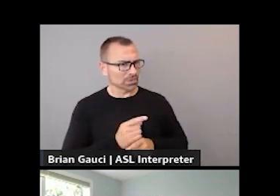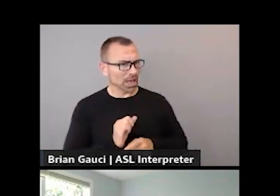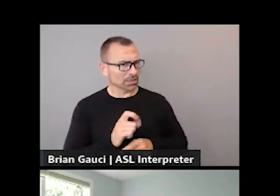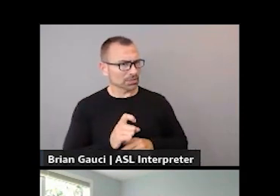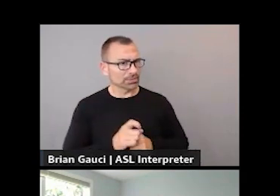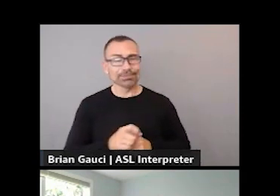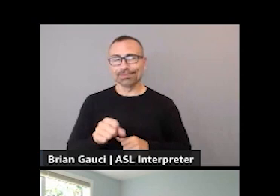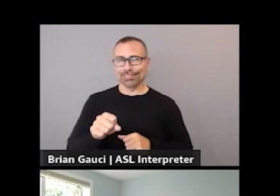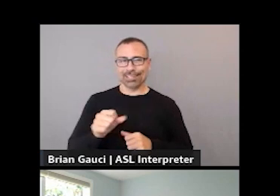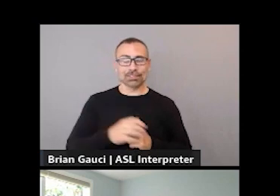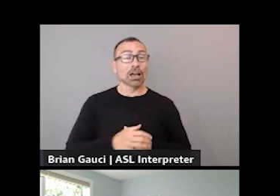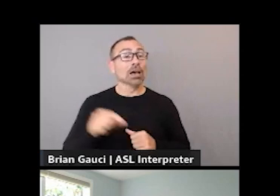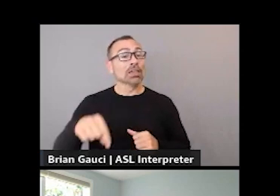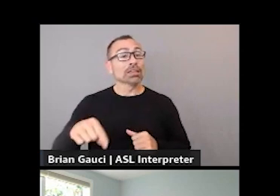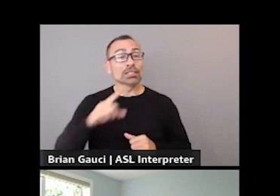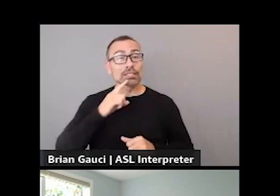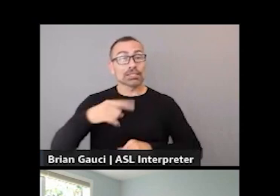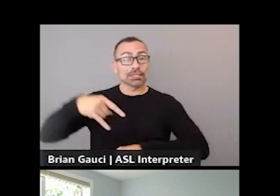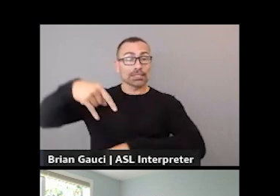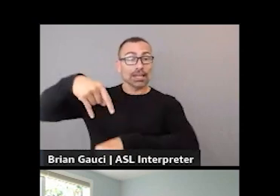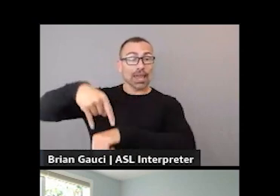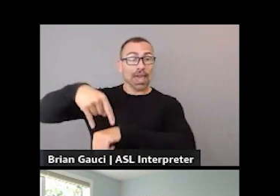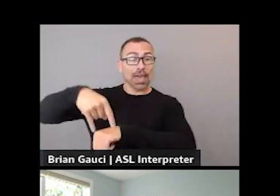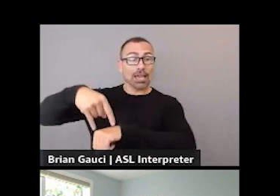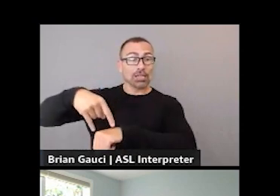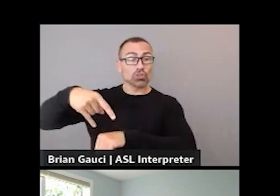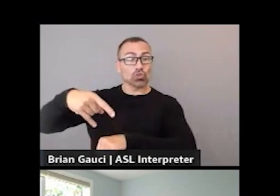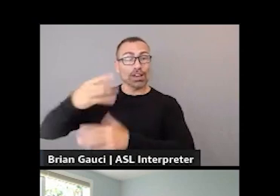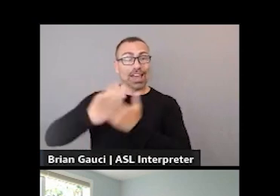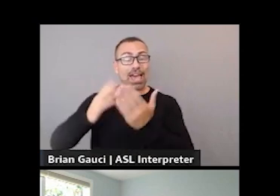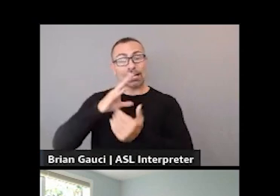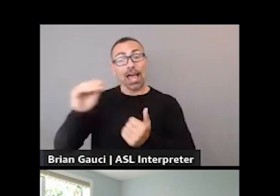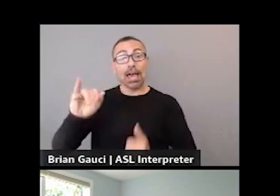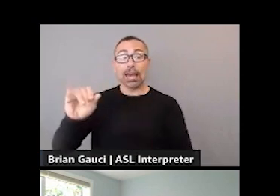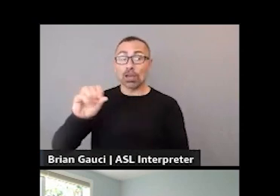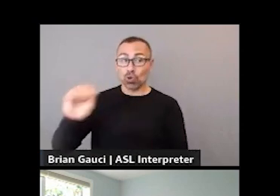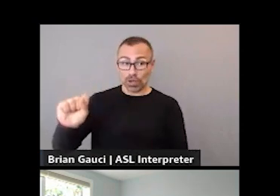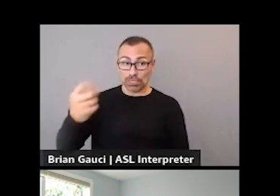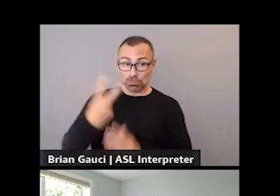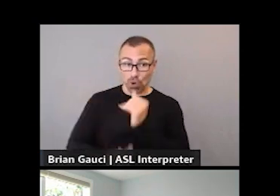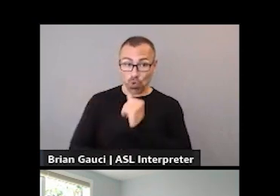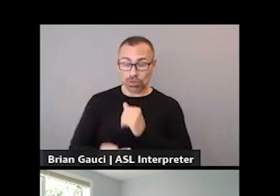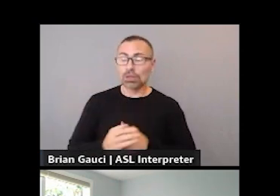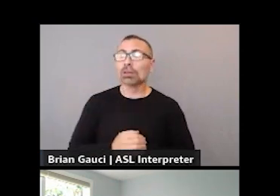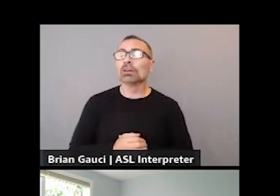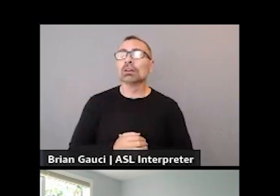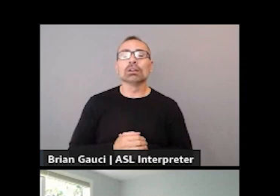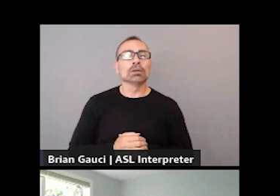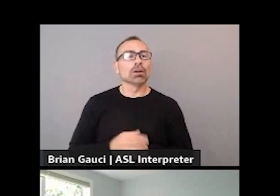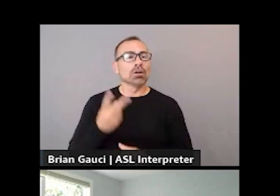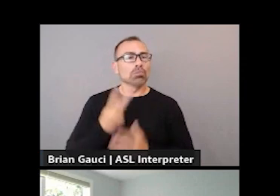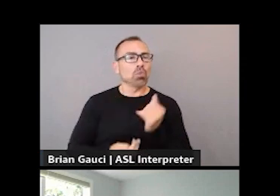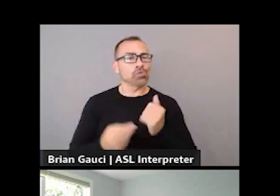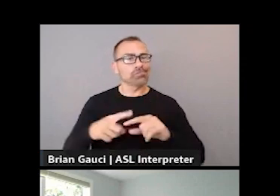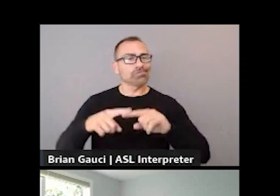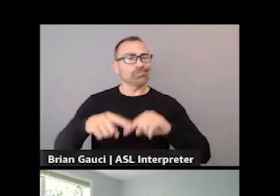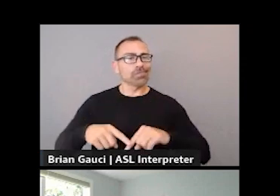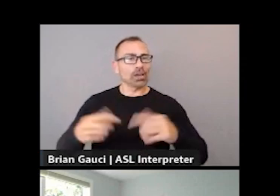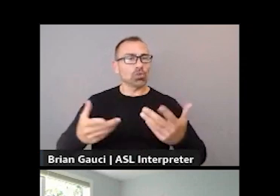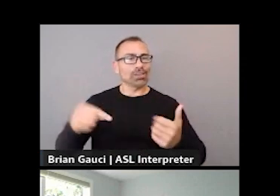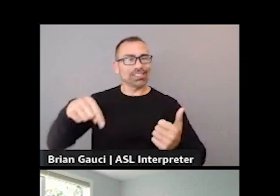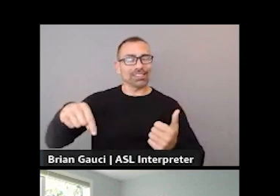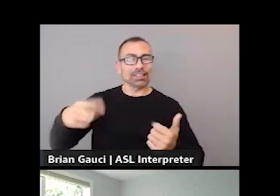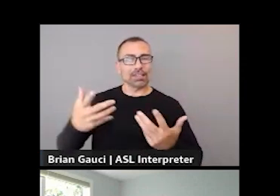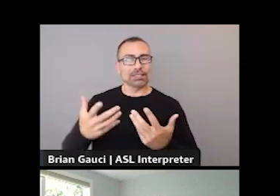Android, and there's an Android aspect to it, and there's also an iOS aspect to it. And both of them rely on this